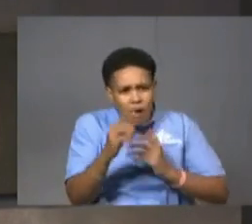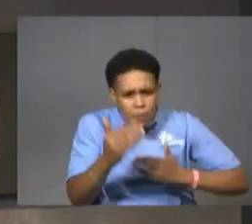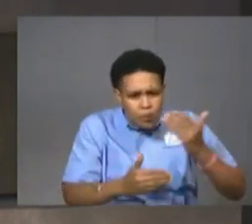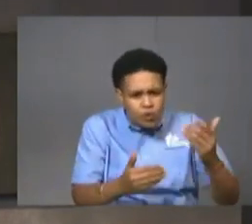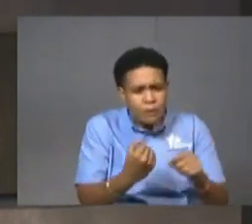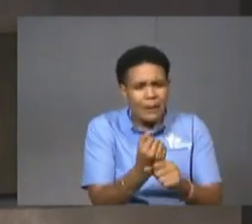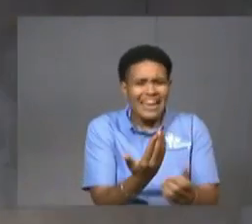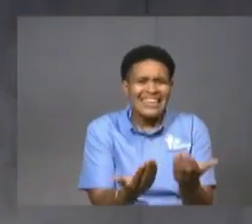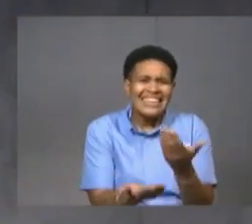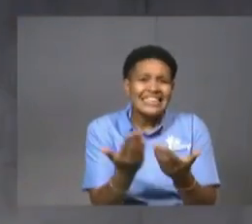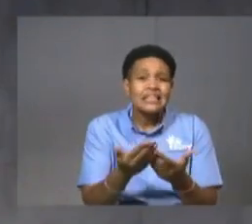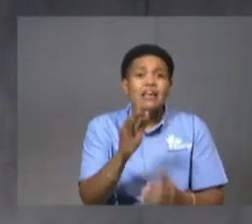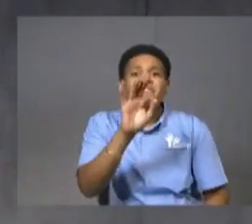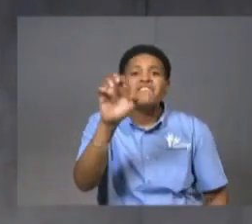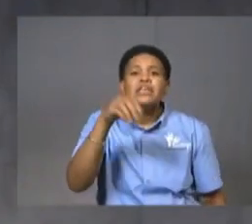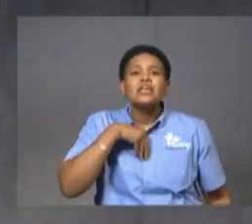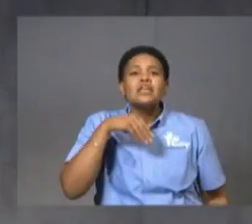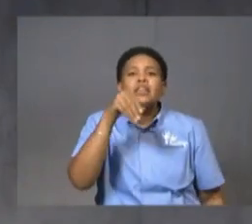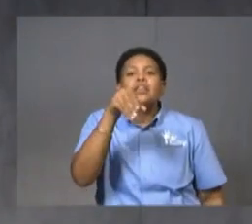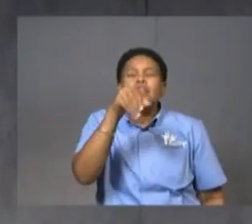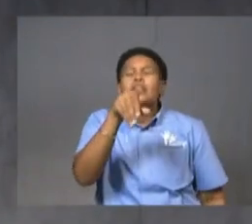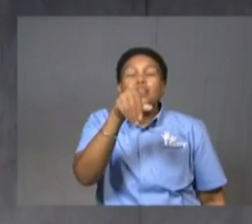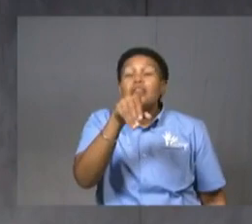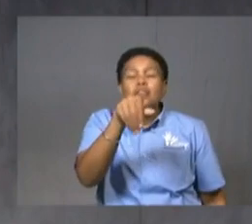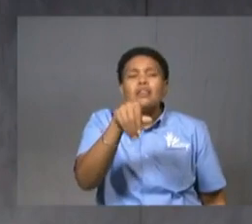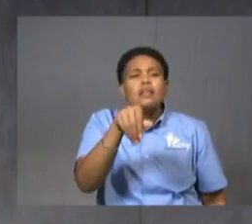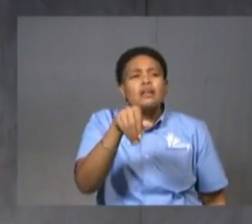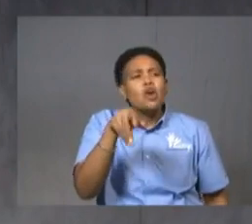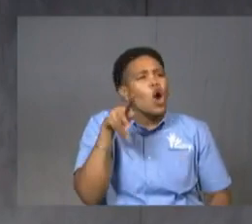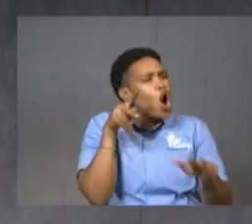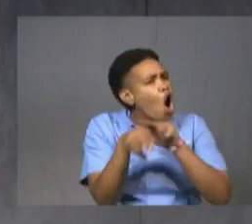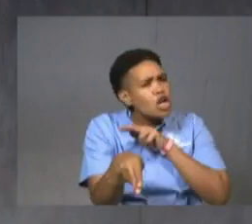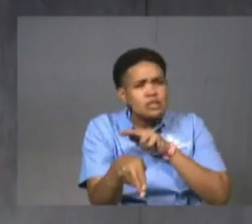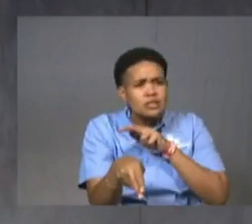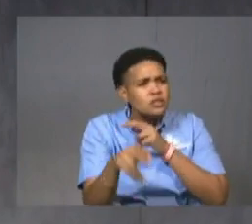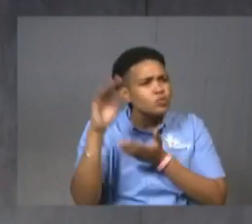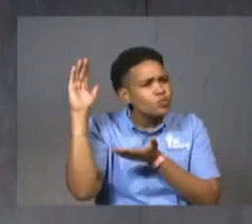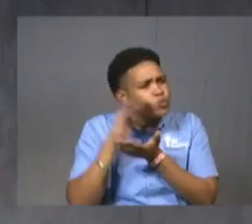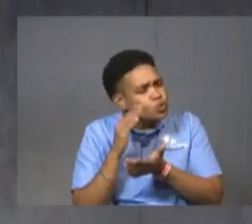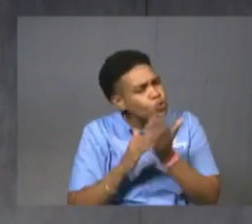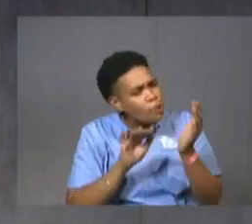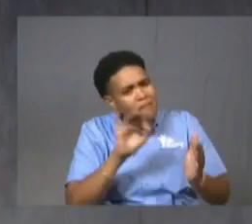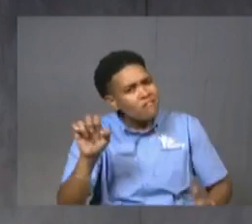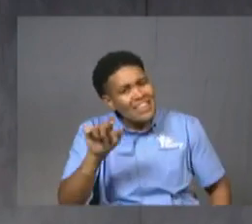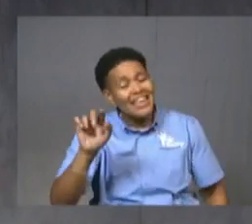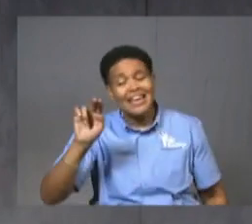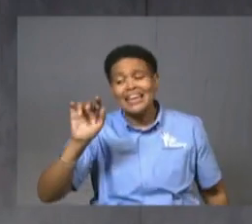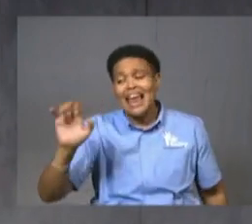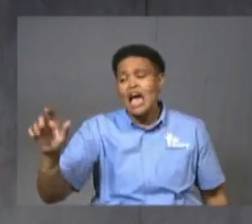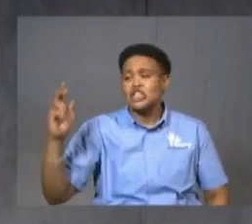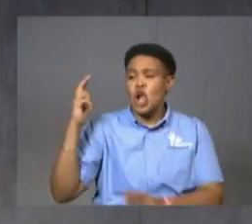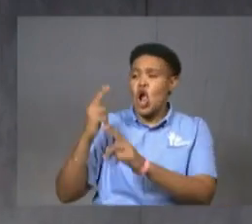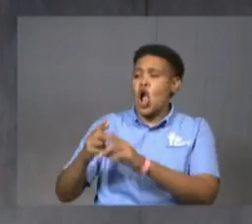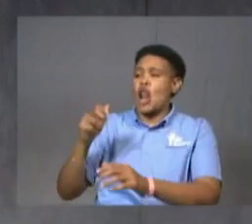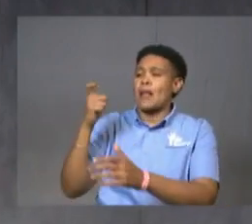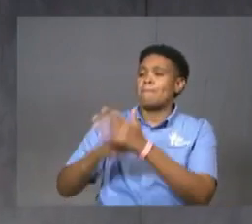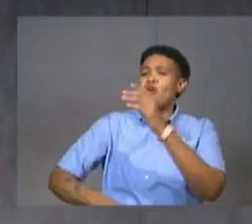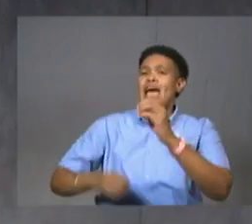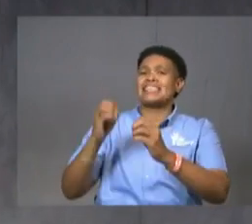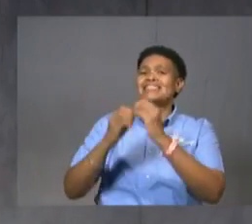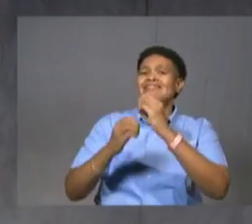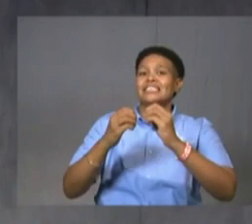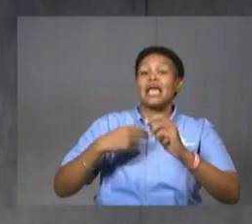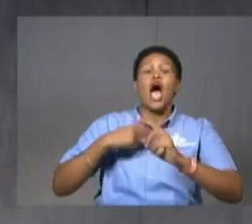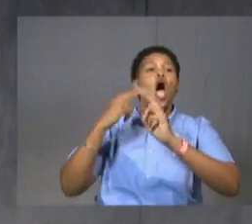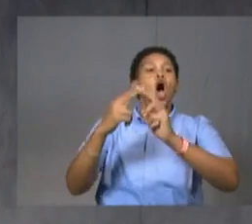some of the fees that people are charged through legislation that Nigel has called it price fixing, well, I call it consumer